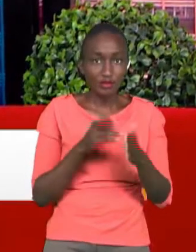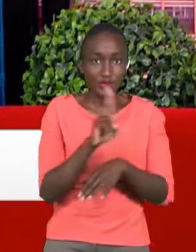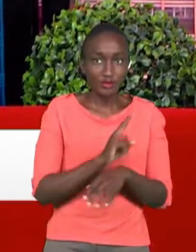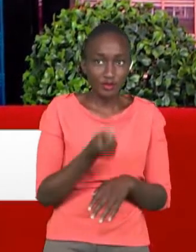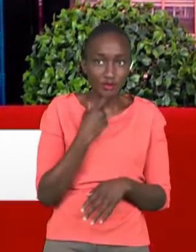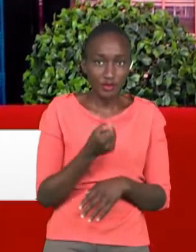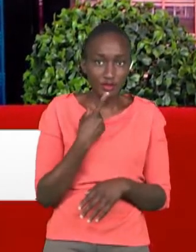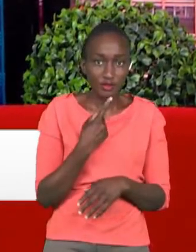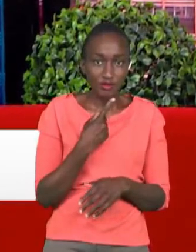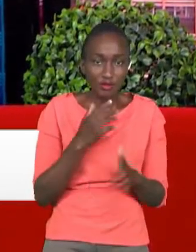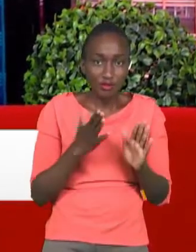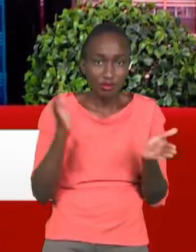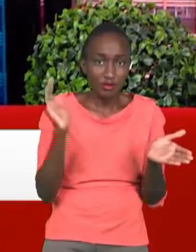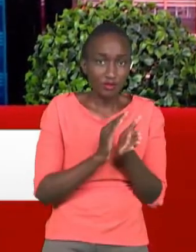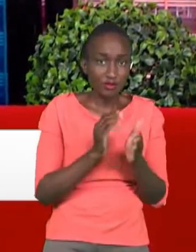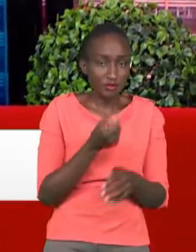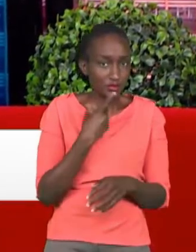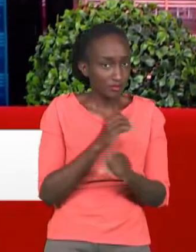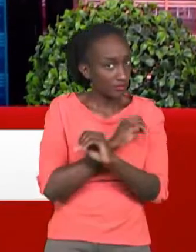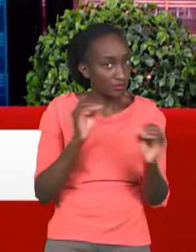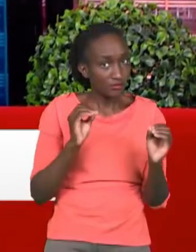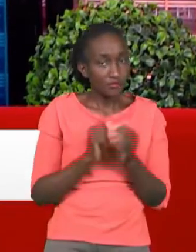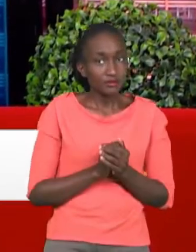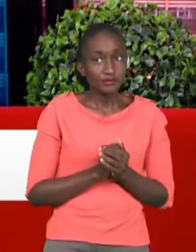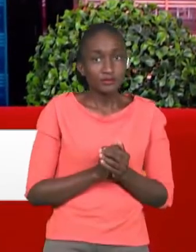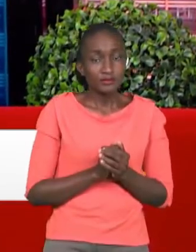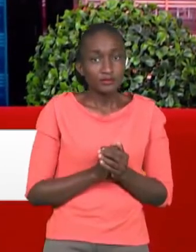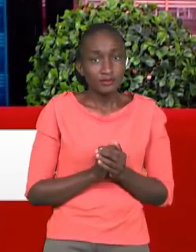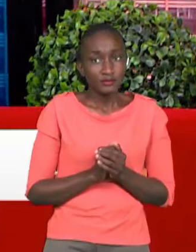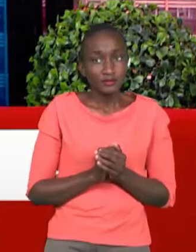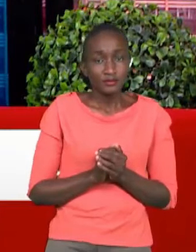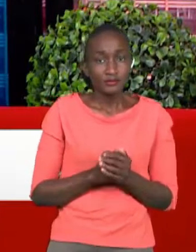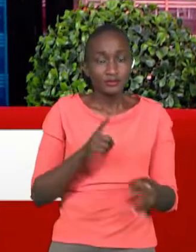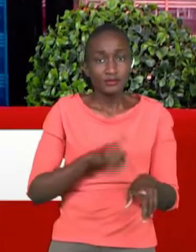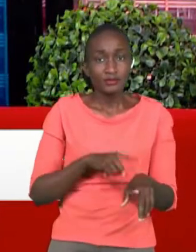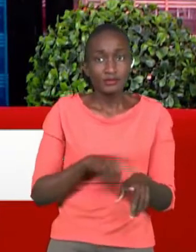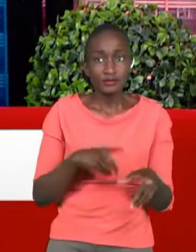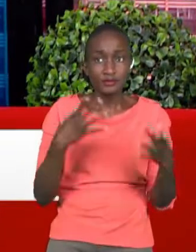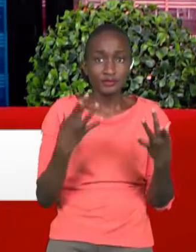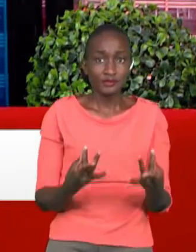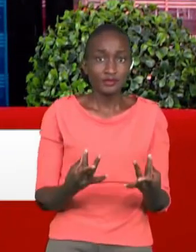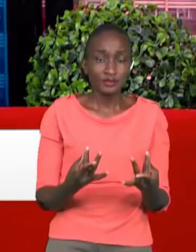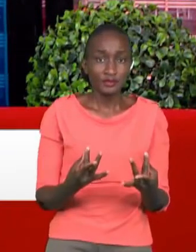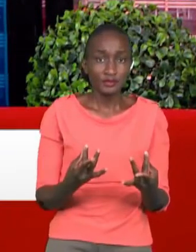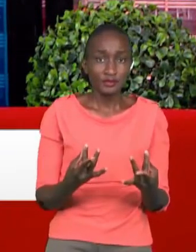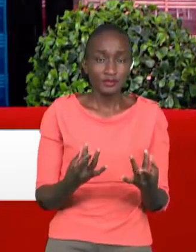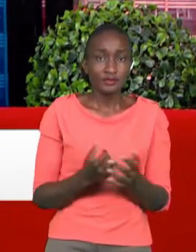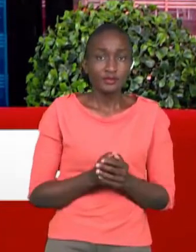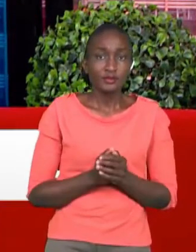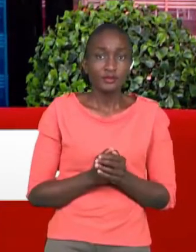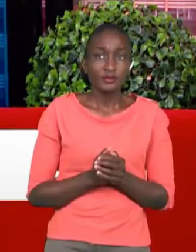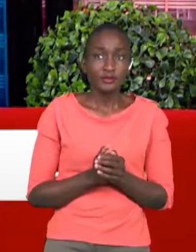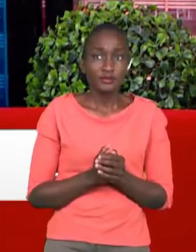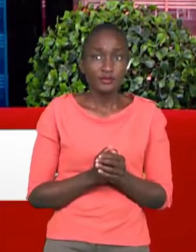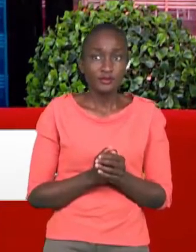taper down the medicine, reduce the dose of the medicine. No, never. When yoga is going to do